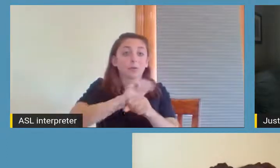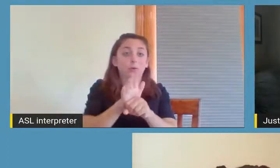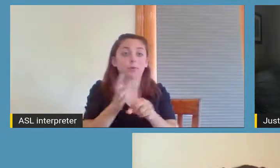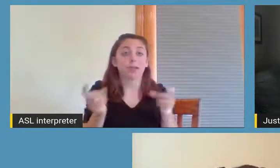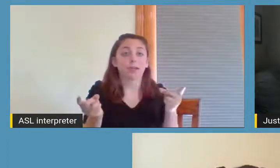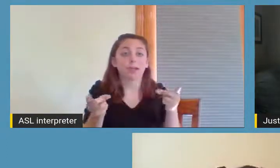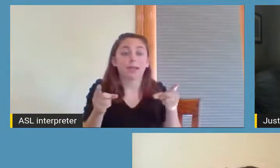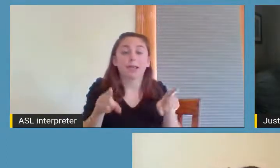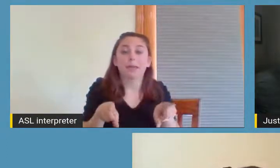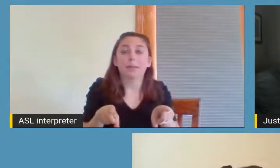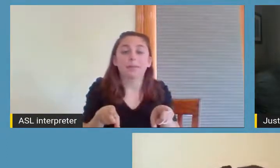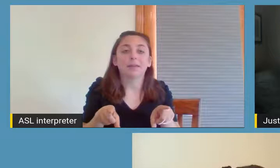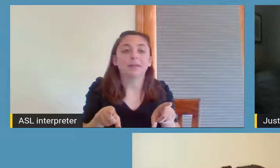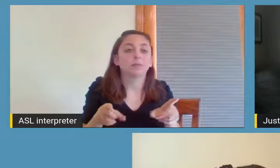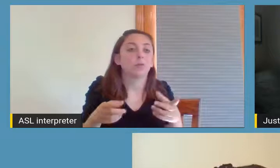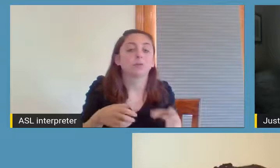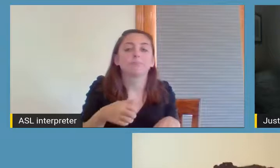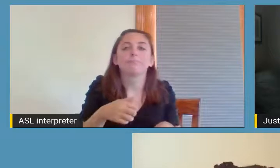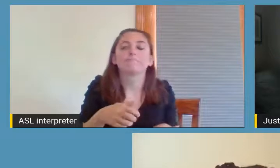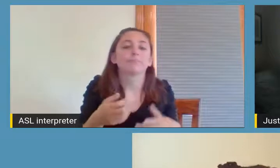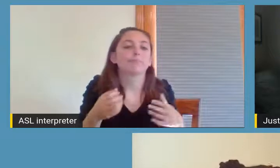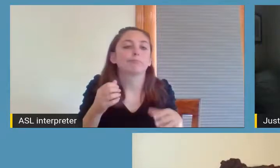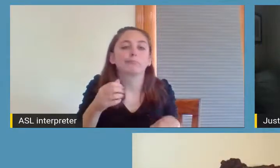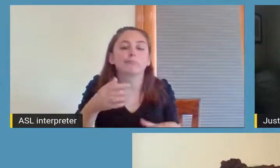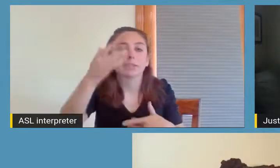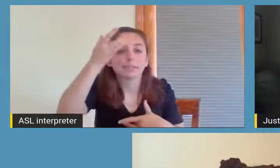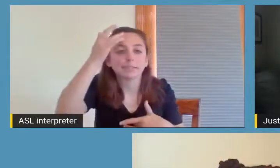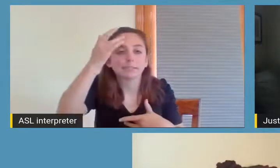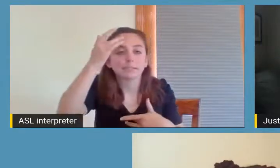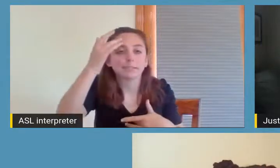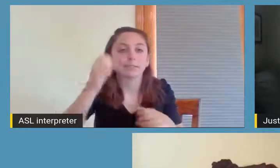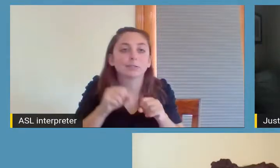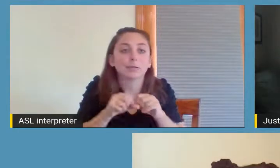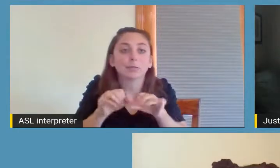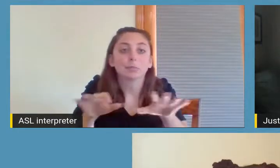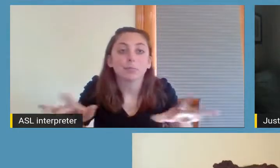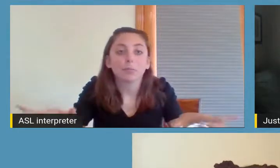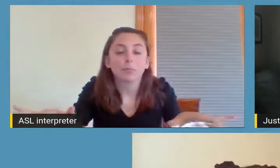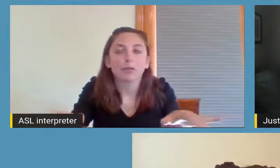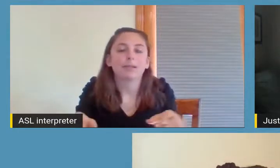situation where it needs to be online, the organization can be able to hit the ground running.